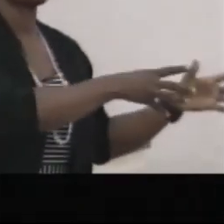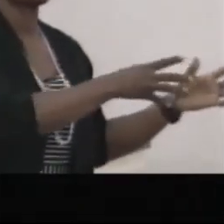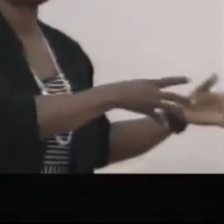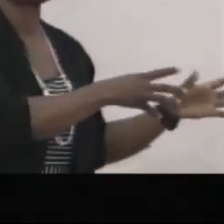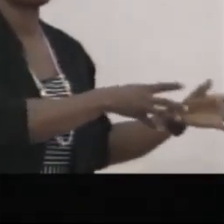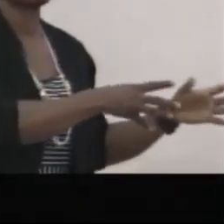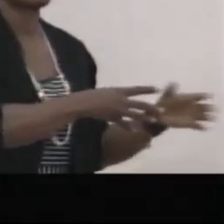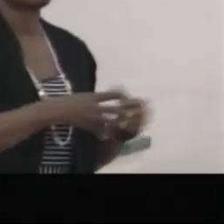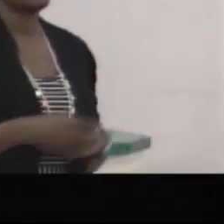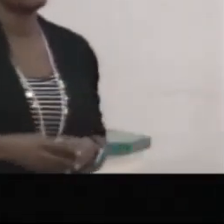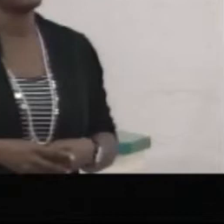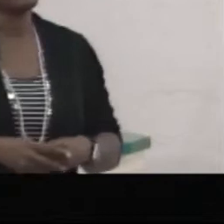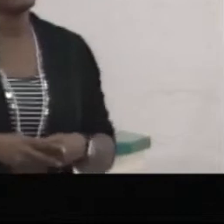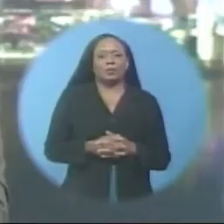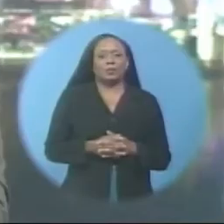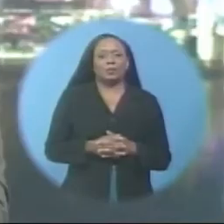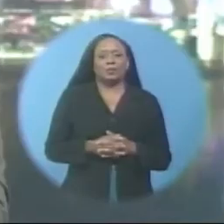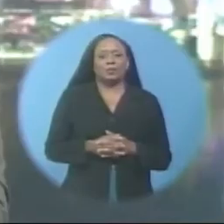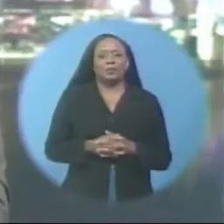their parents were buried.